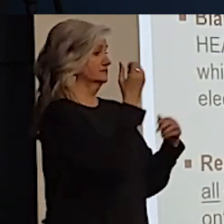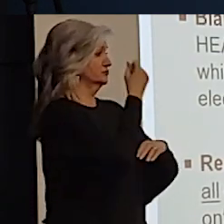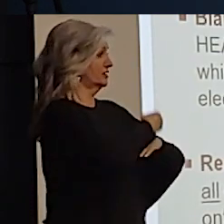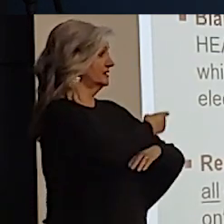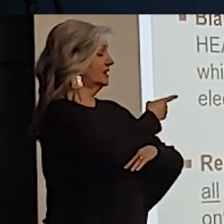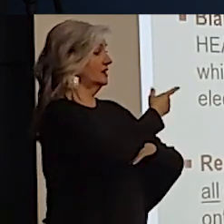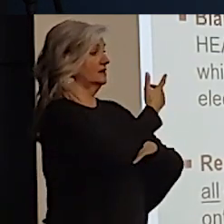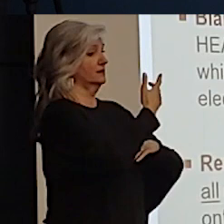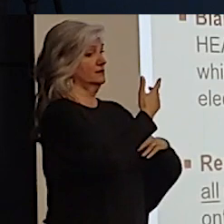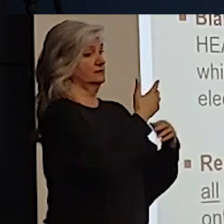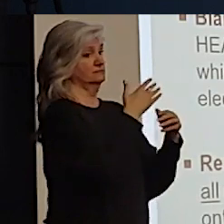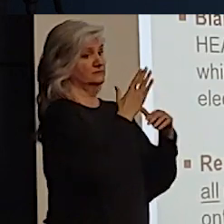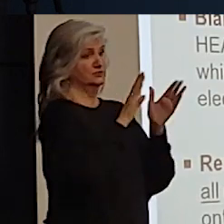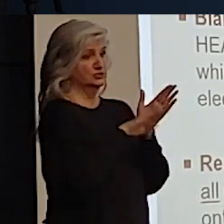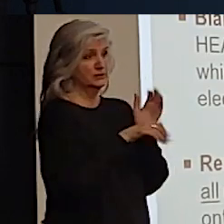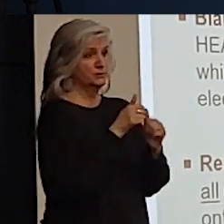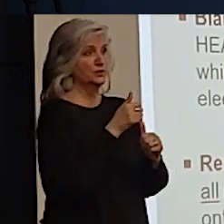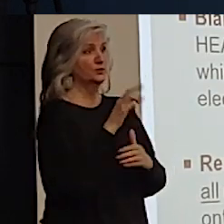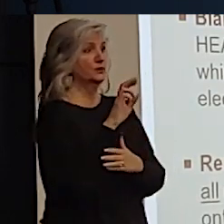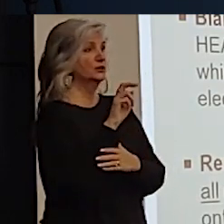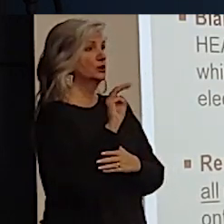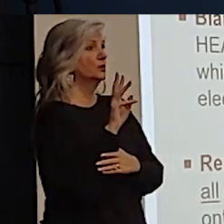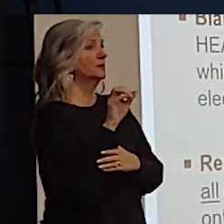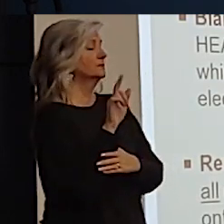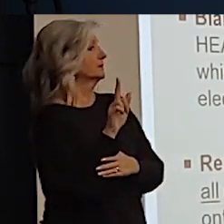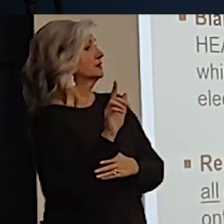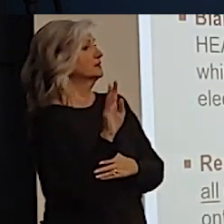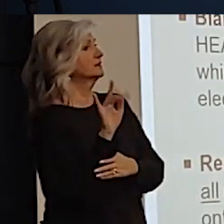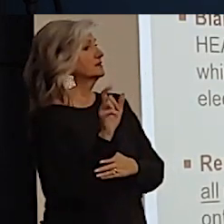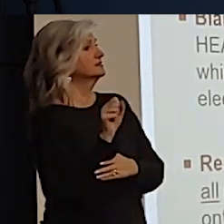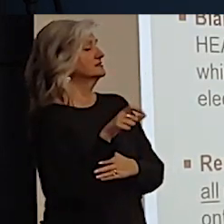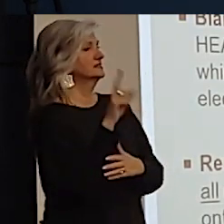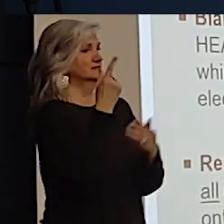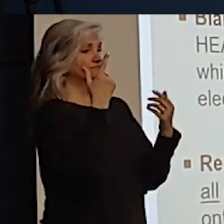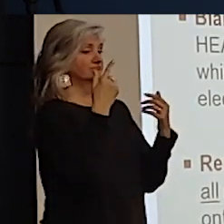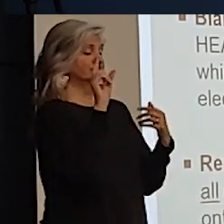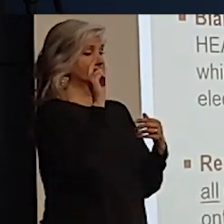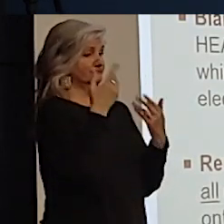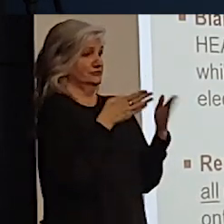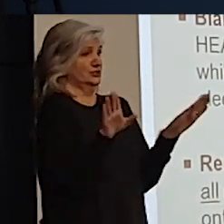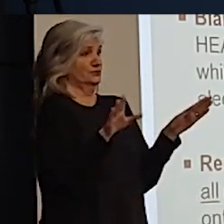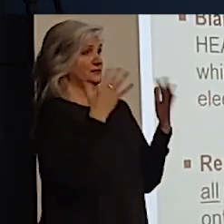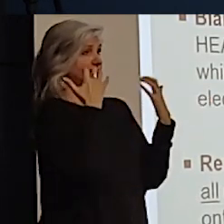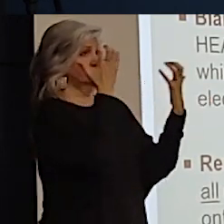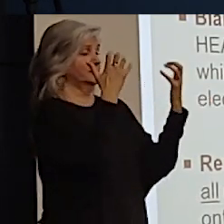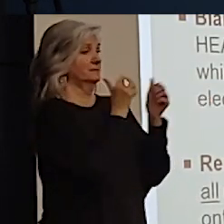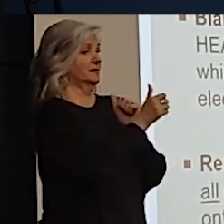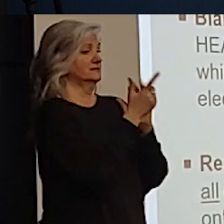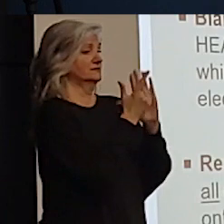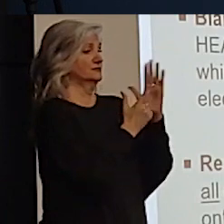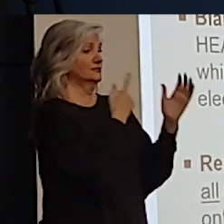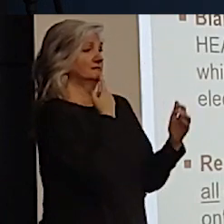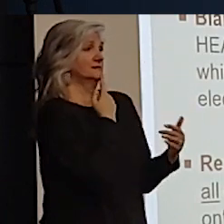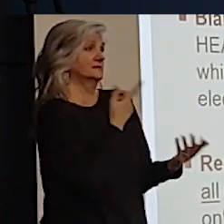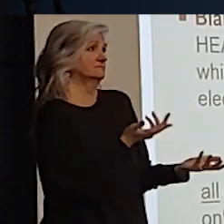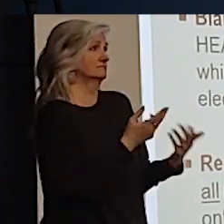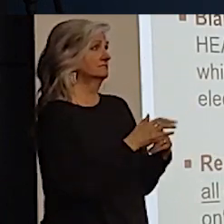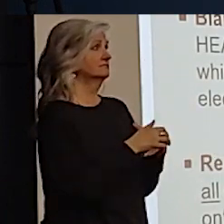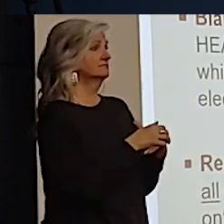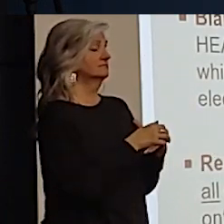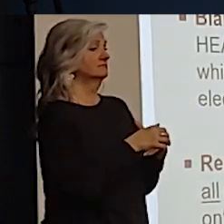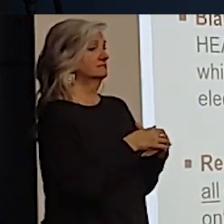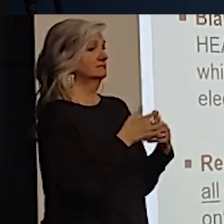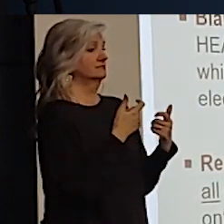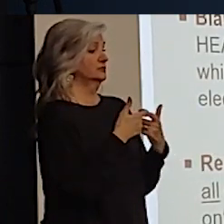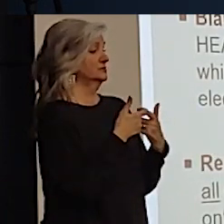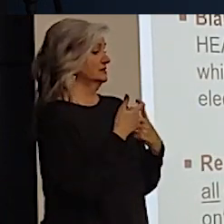building cheaper renewables, et cetera, General Assembly, in their infinite wisdom, passed a law that basically said